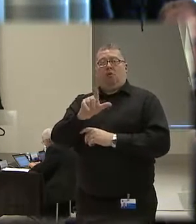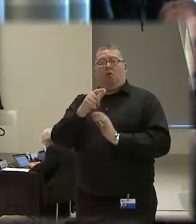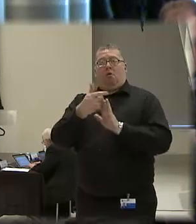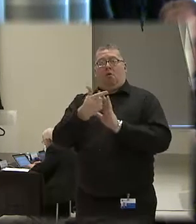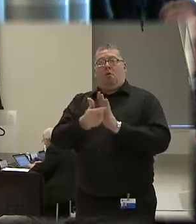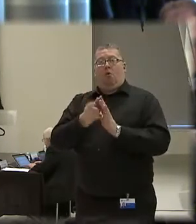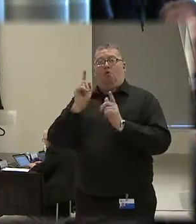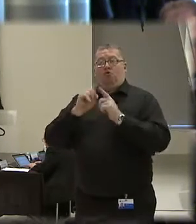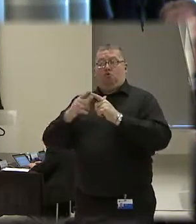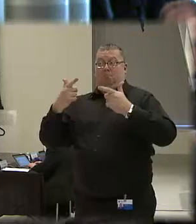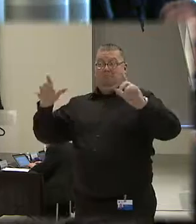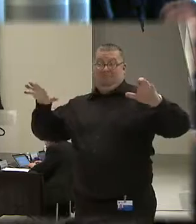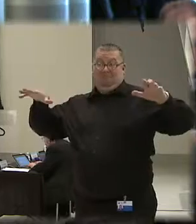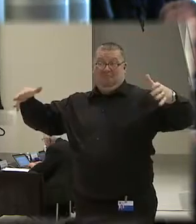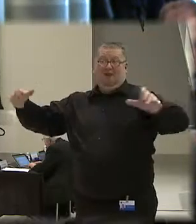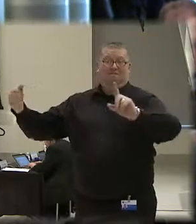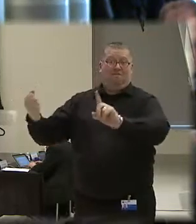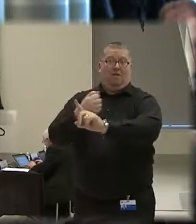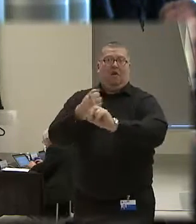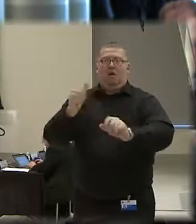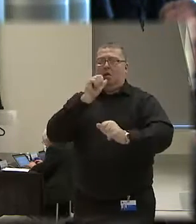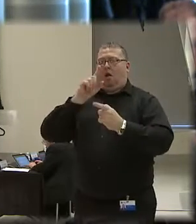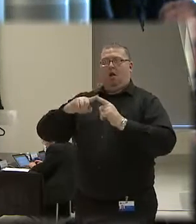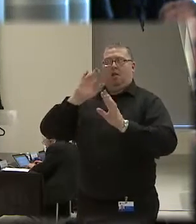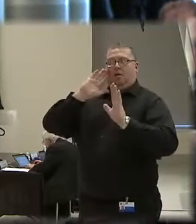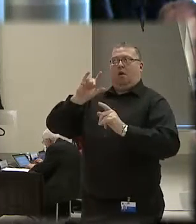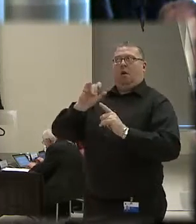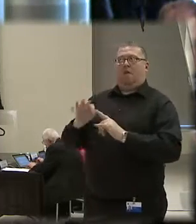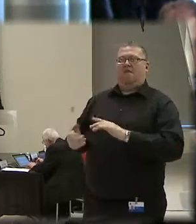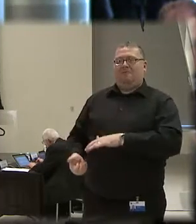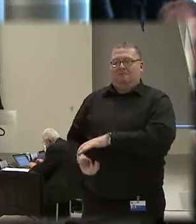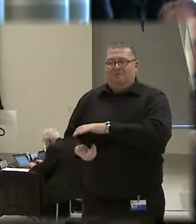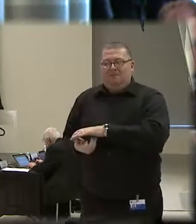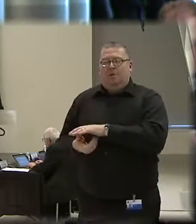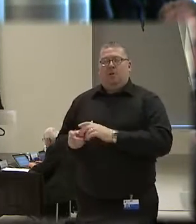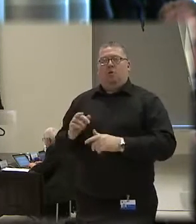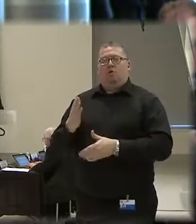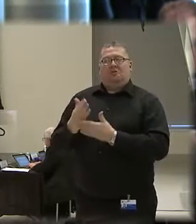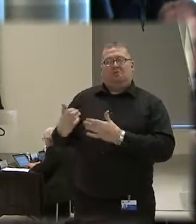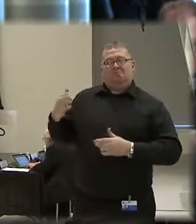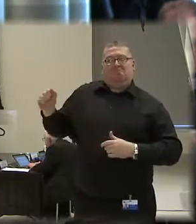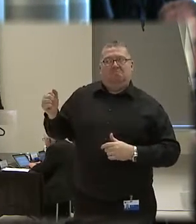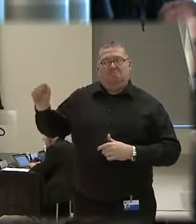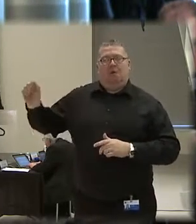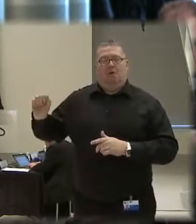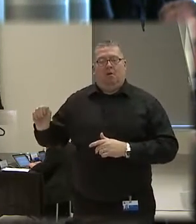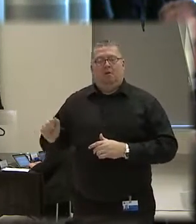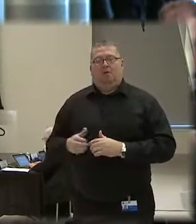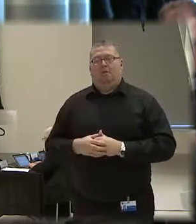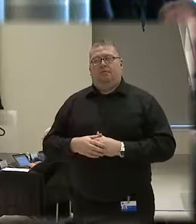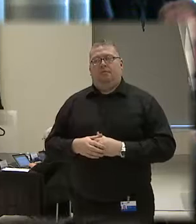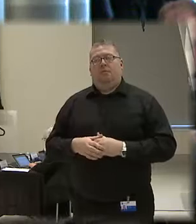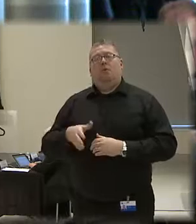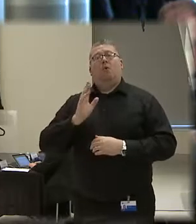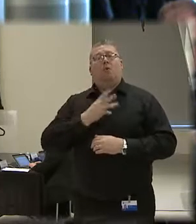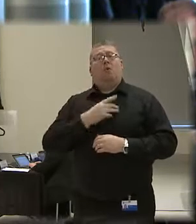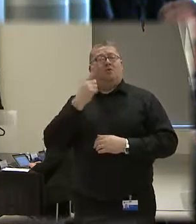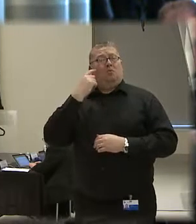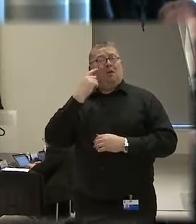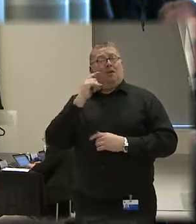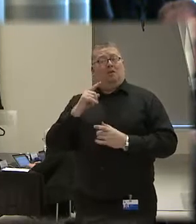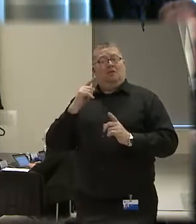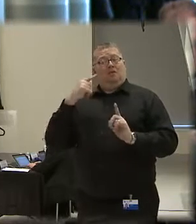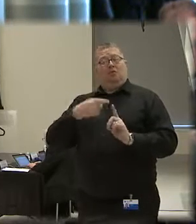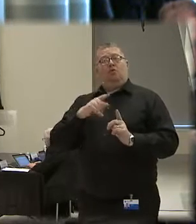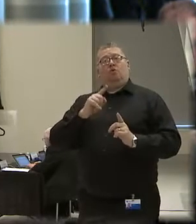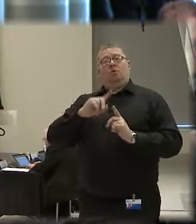not in anticipation of agitation or of mass demonstration. We can recently point to